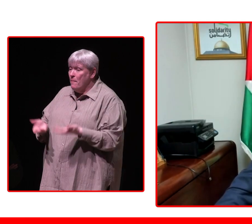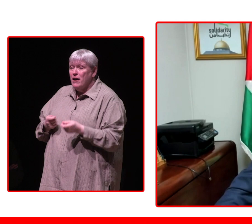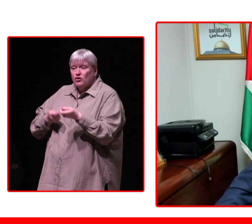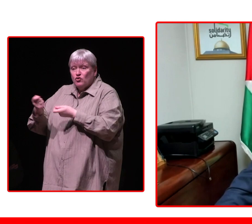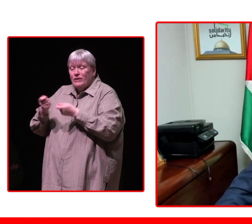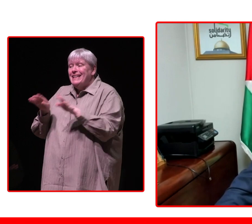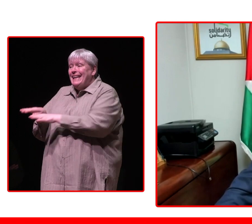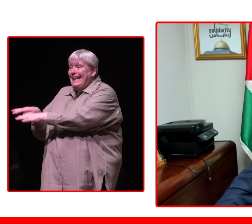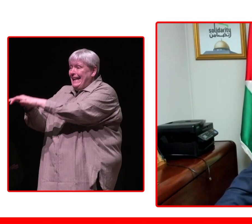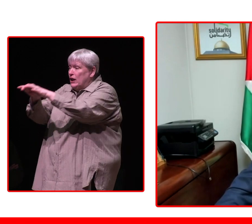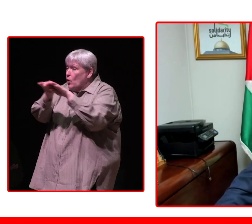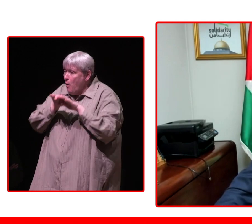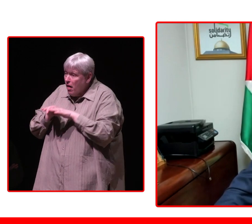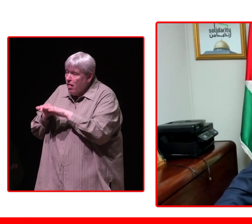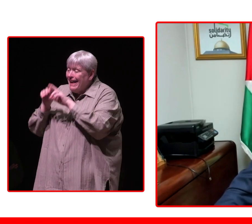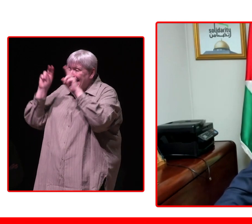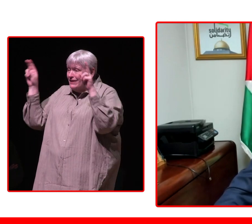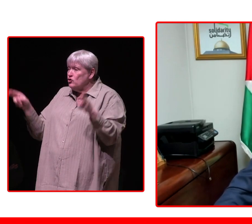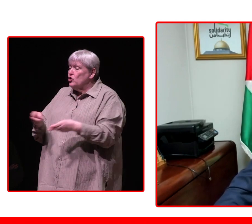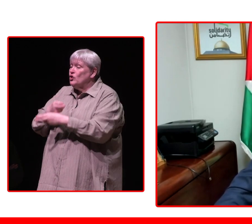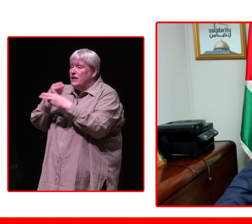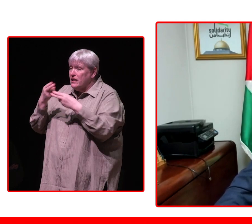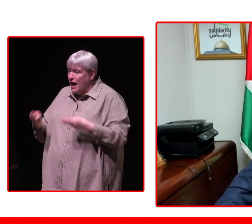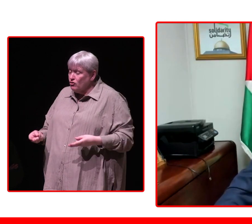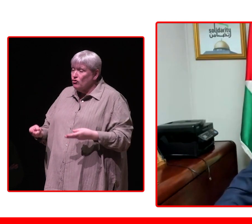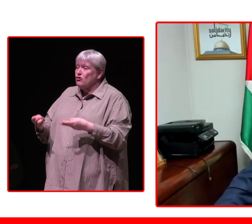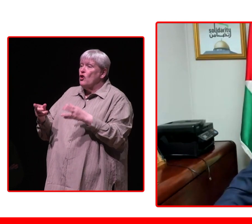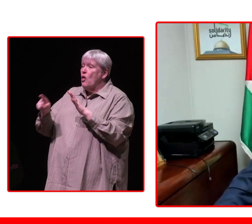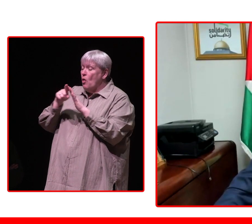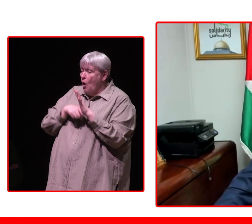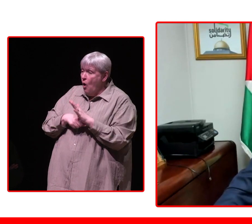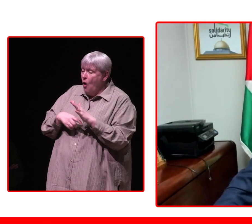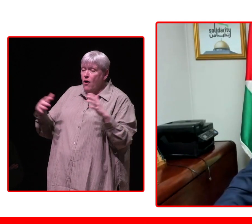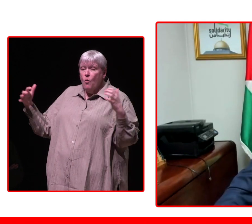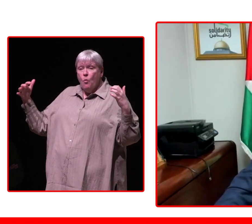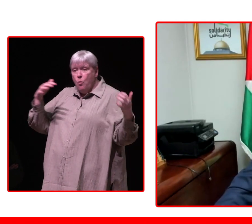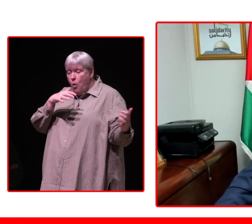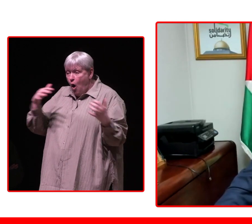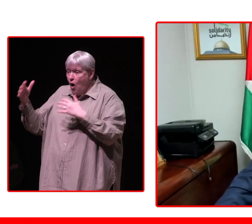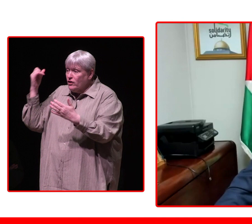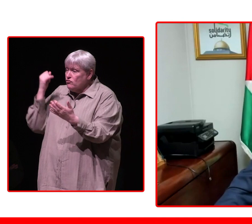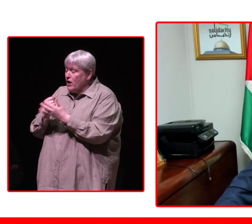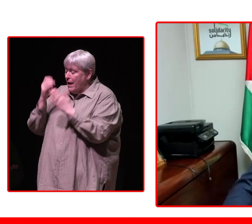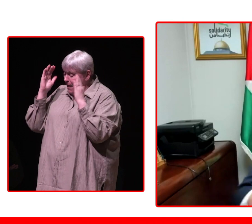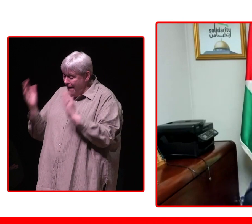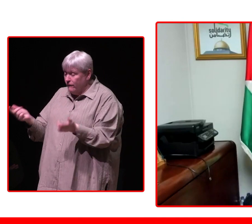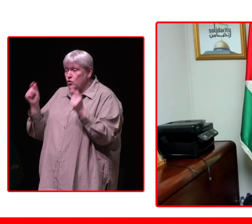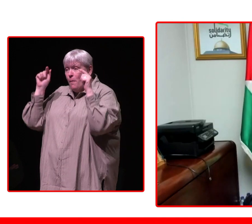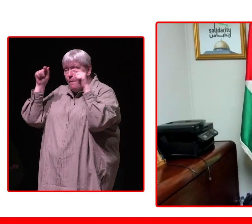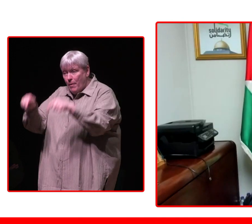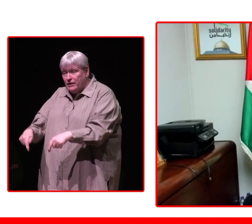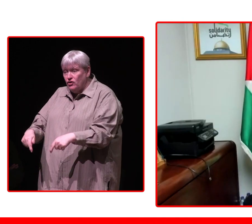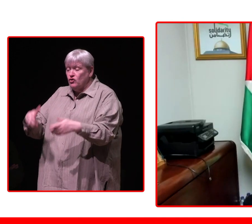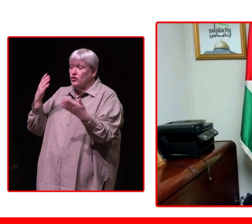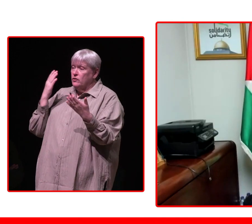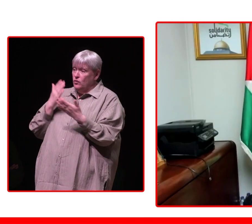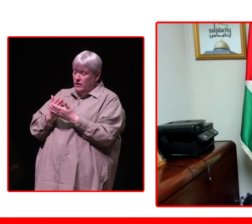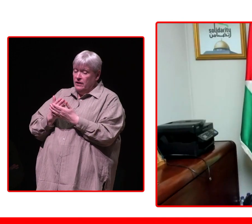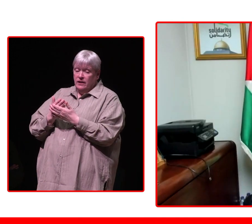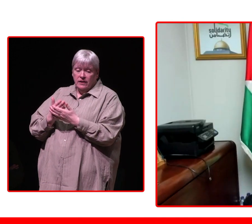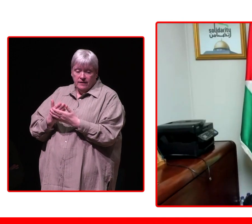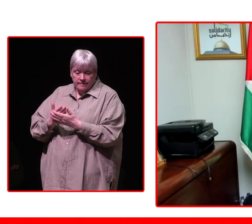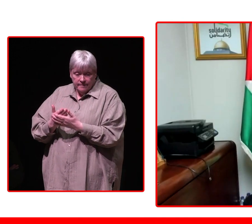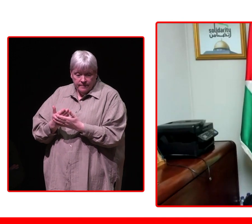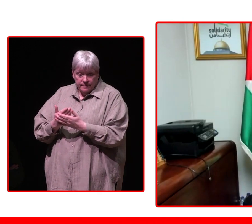else under international law. War crimes must be punished. Settlements must be rolled back, and Israel's intransigence must be met by